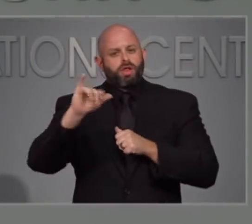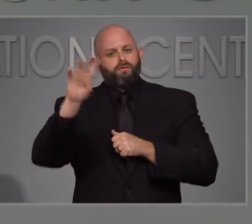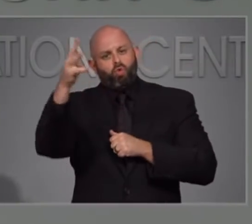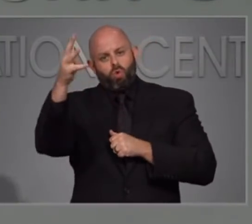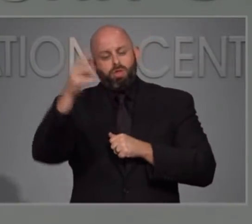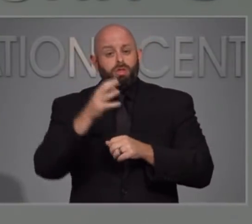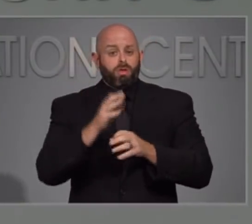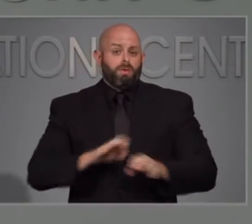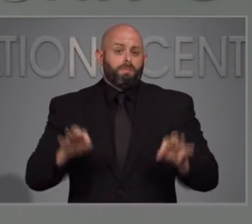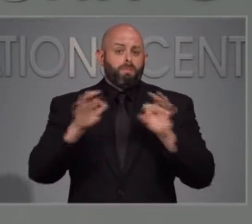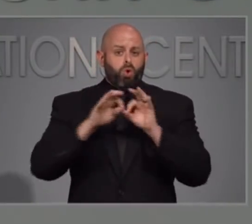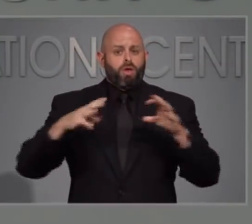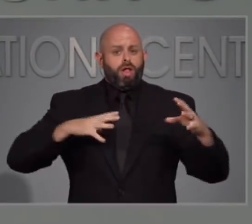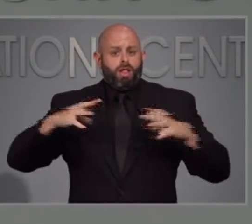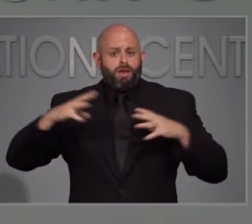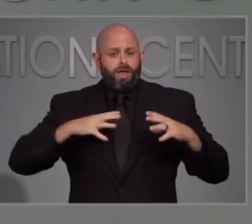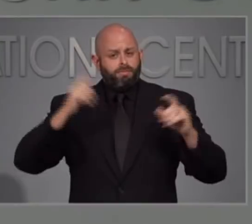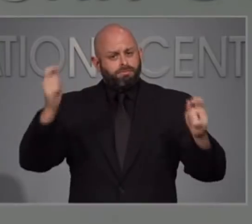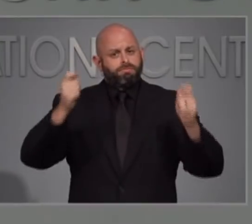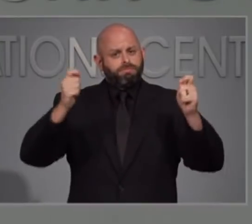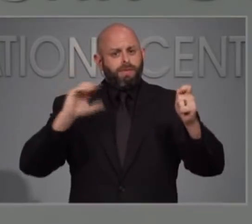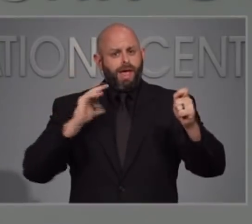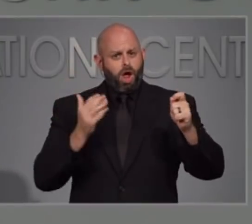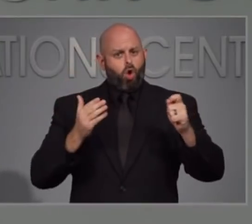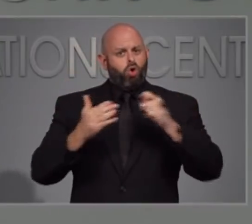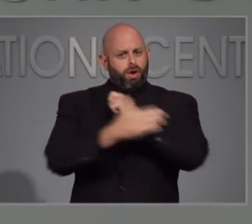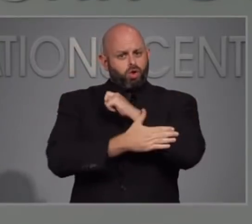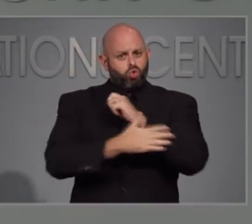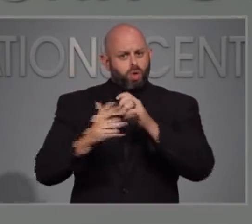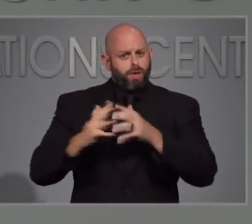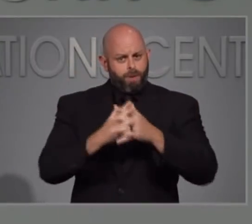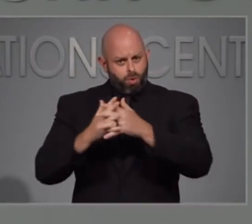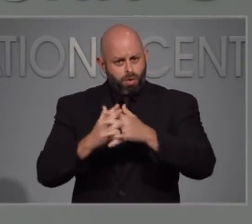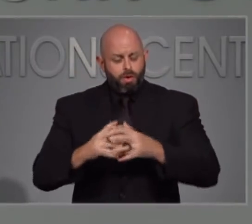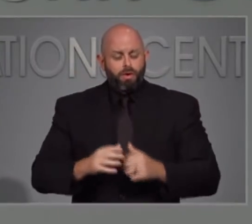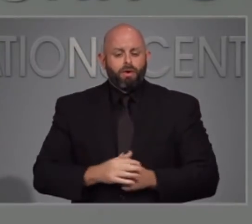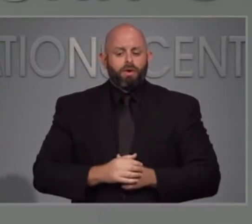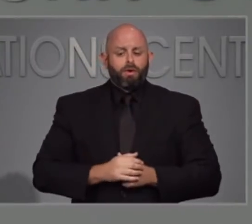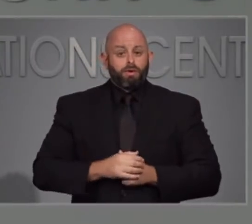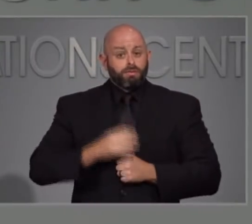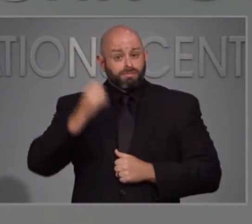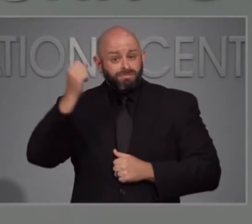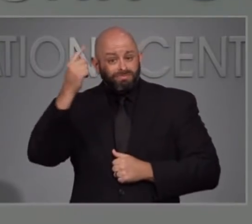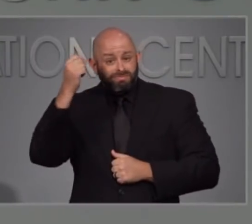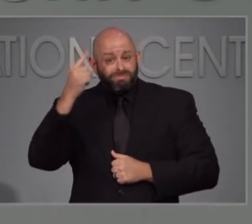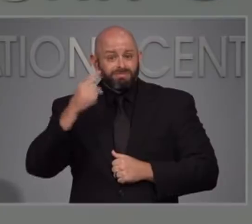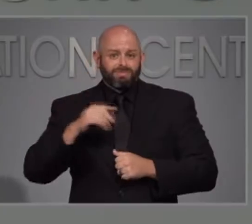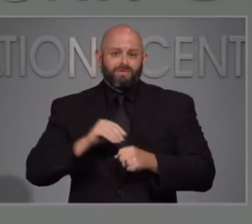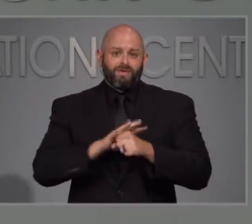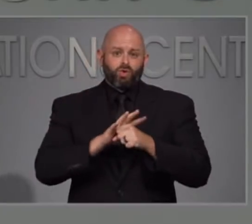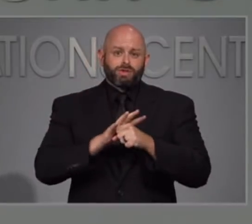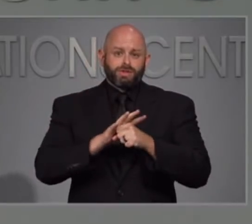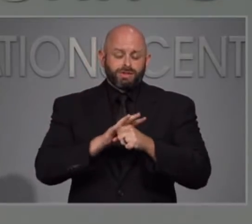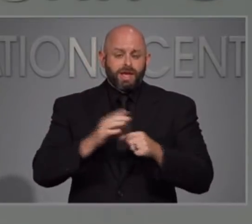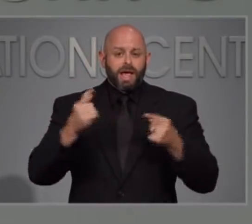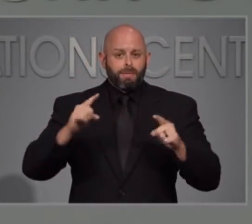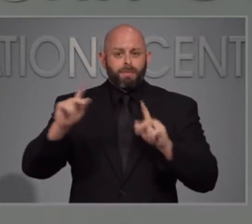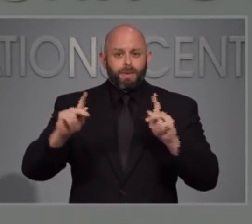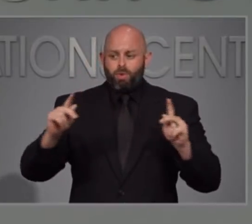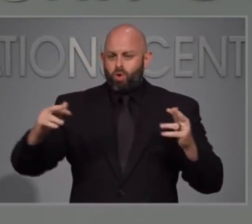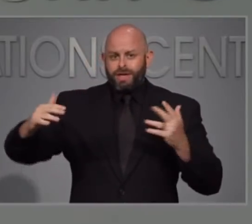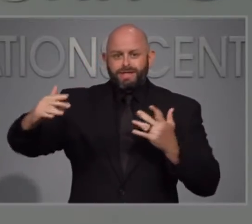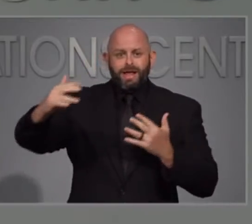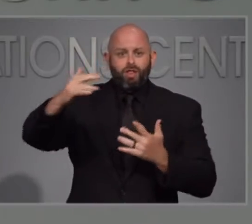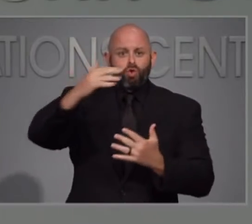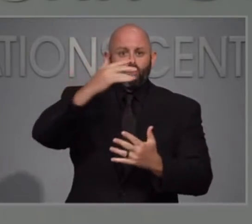for our country. At the same time, this virus, when people get together, it